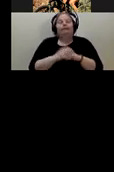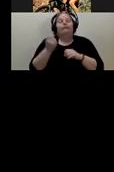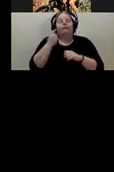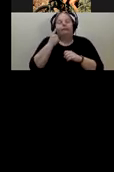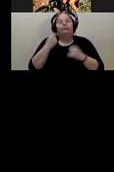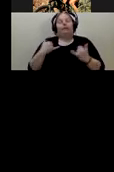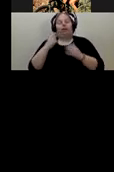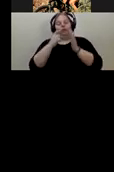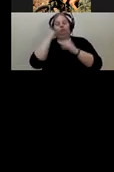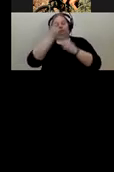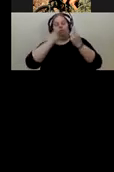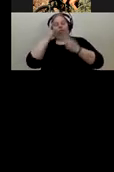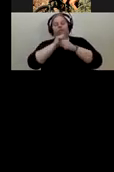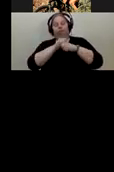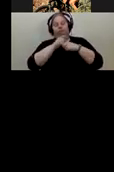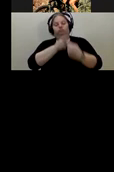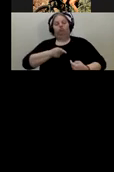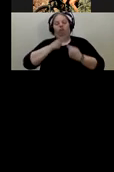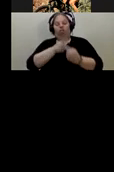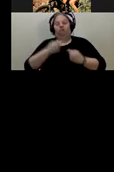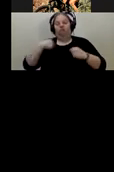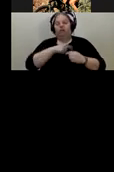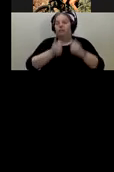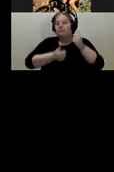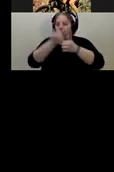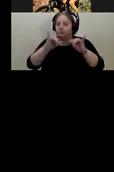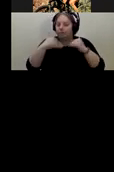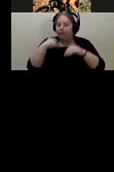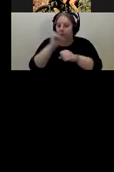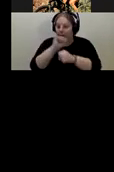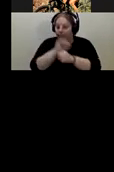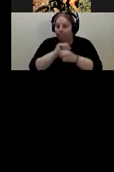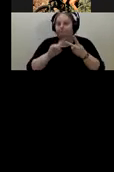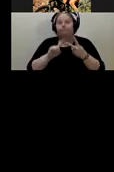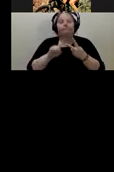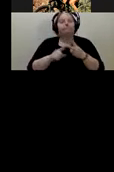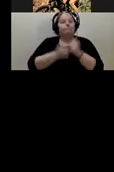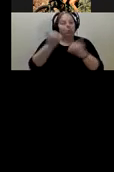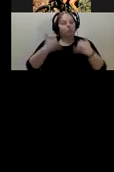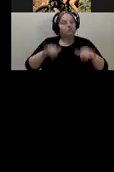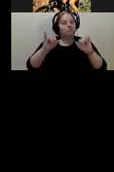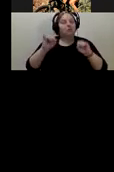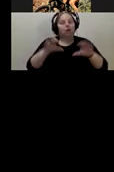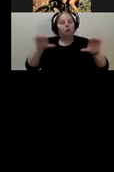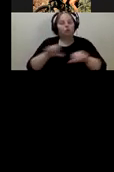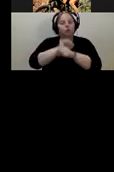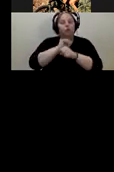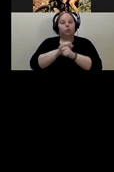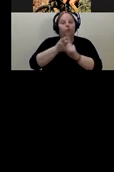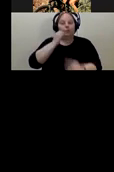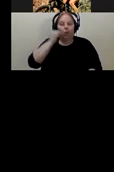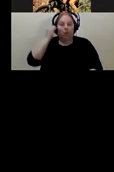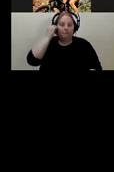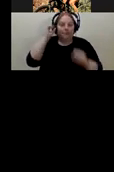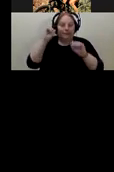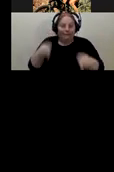us, most of us are still employed. Most of us are still able to do our work from home or do